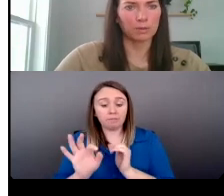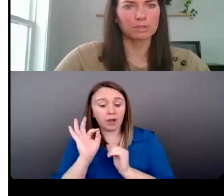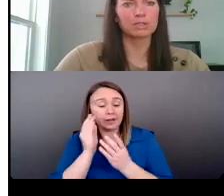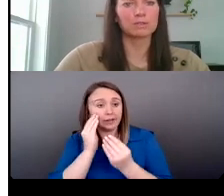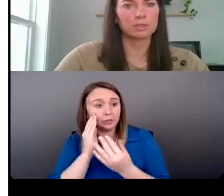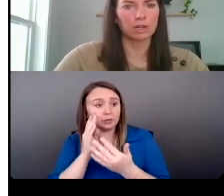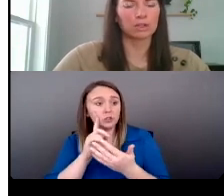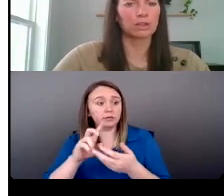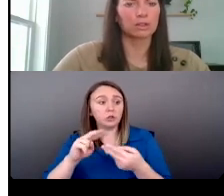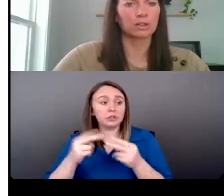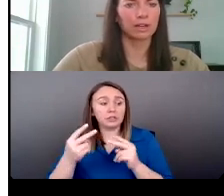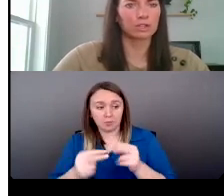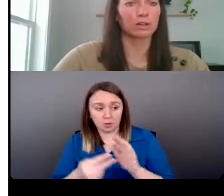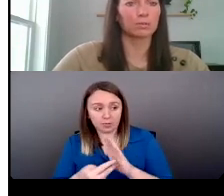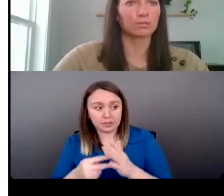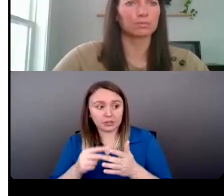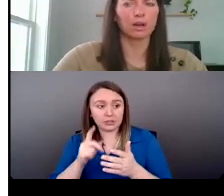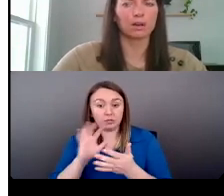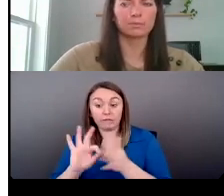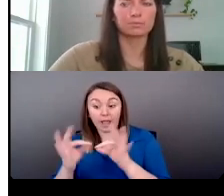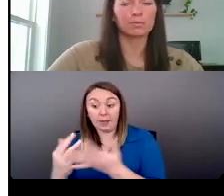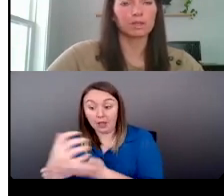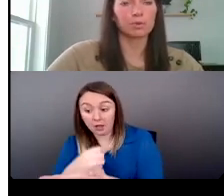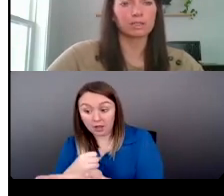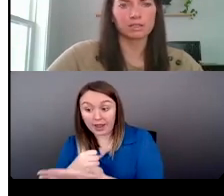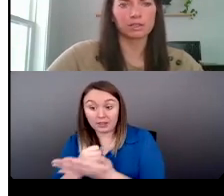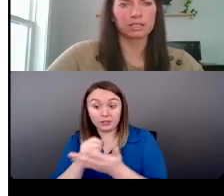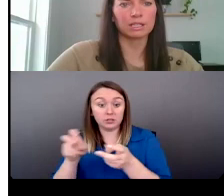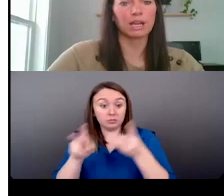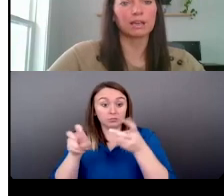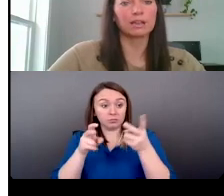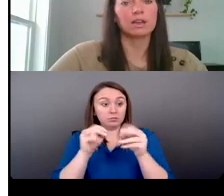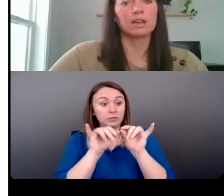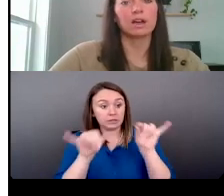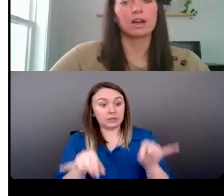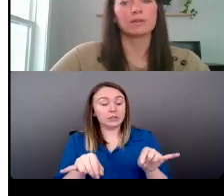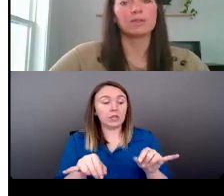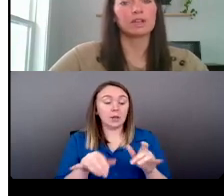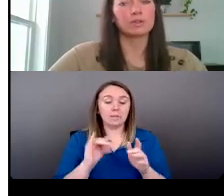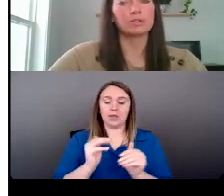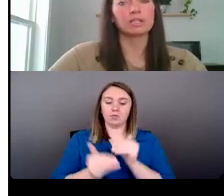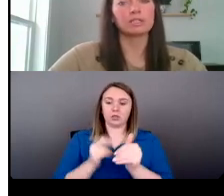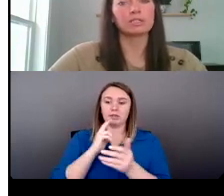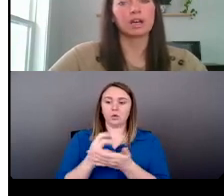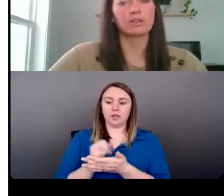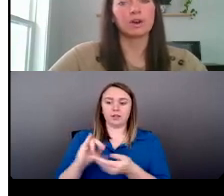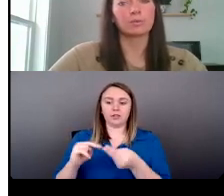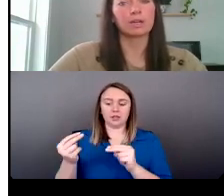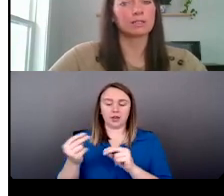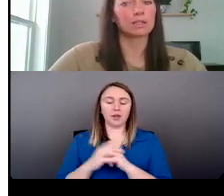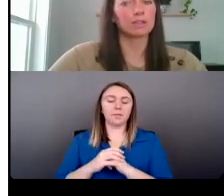DNA purposes, for starting the collection and process of collecting DNA. And then they can also assist